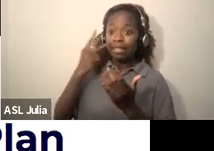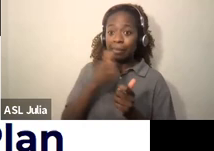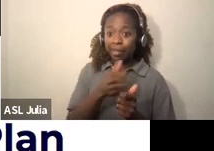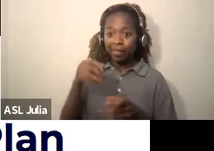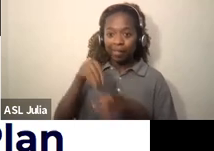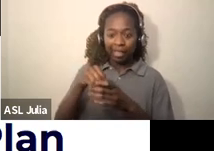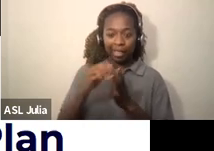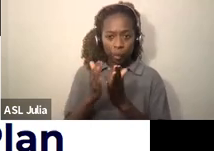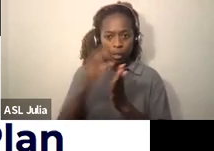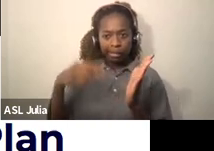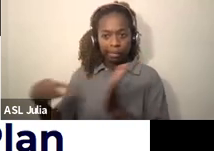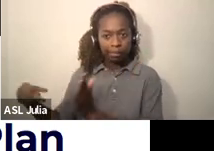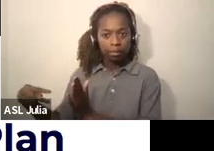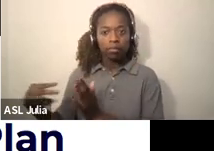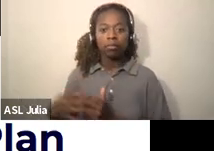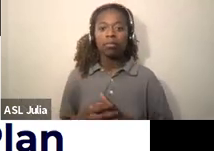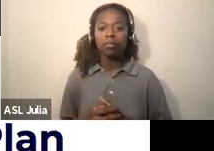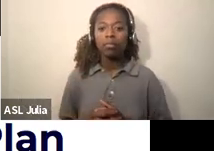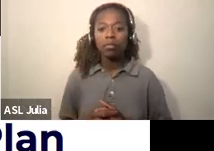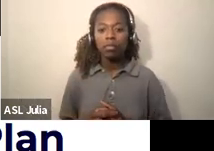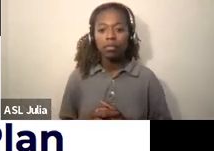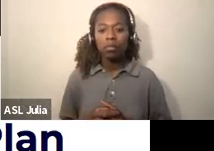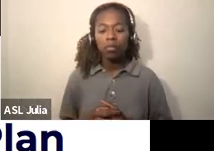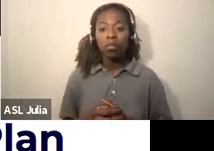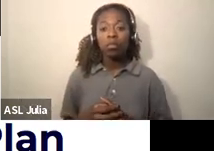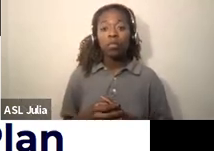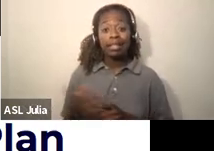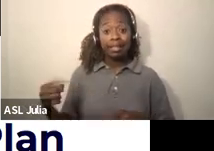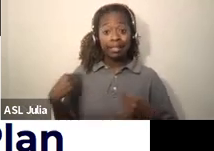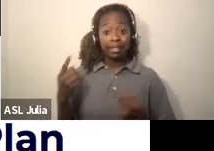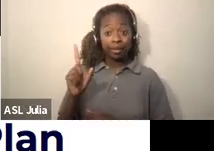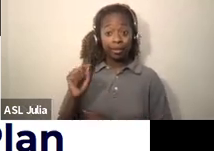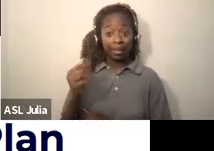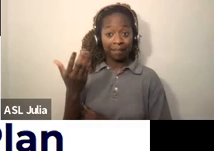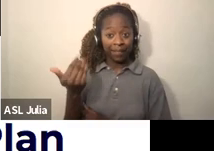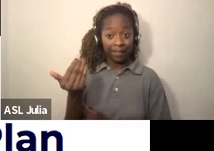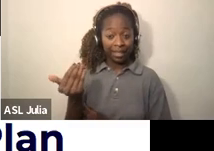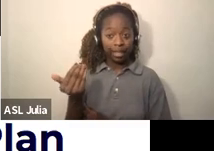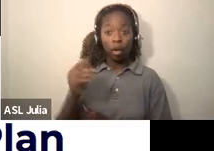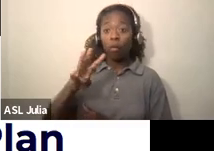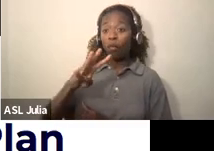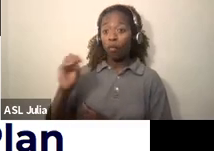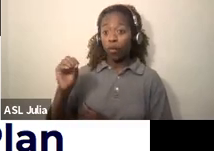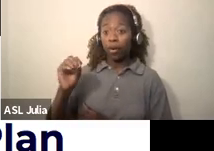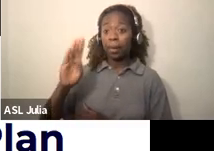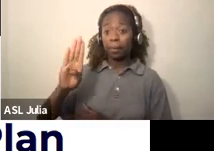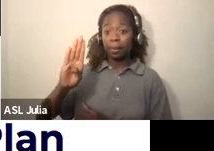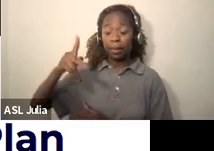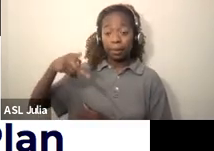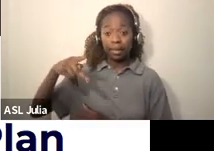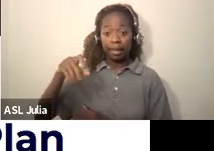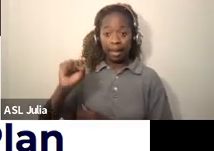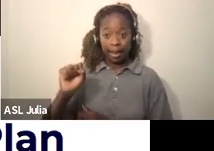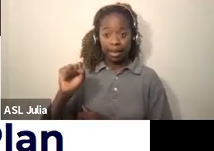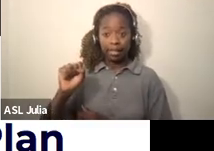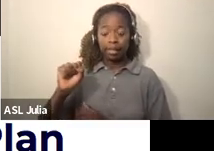author visit with a featured book since 2015 40 bps schools have hosted 110 offer